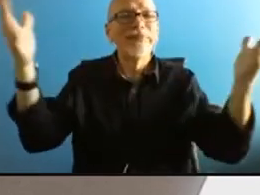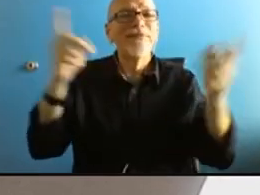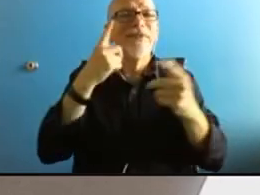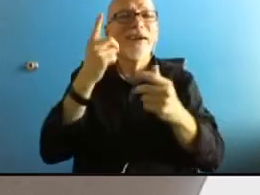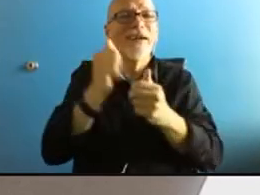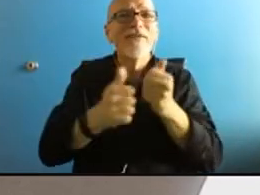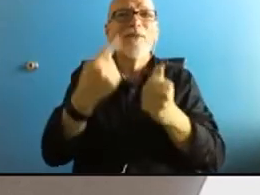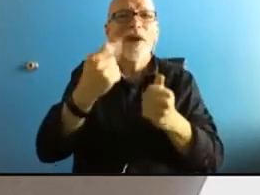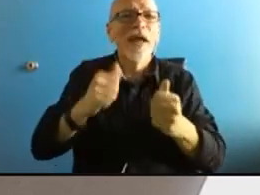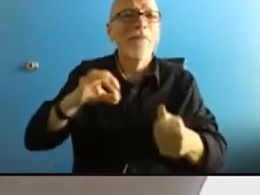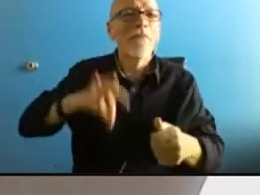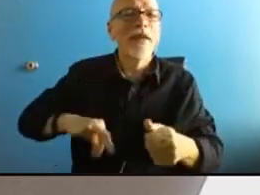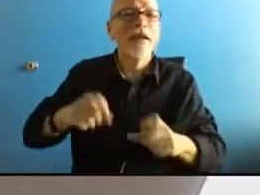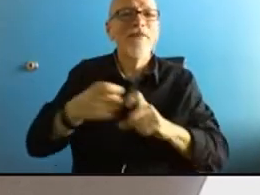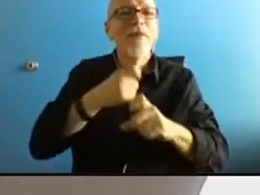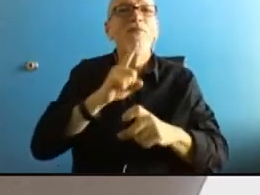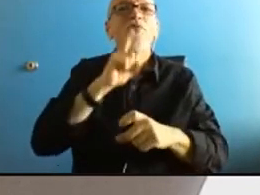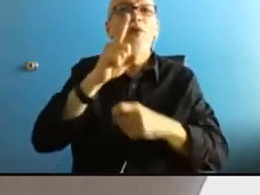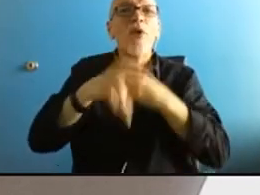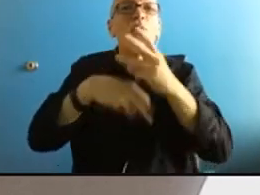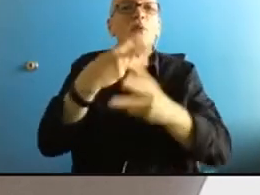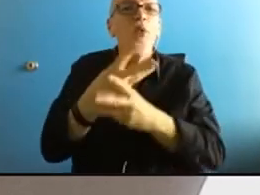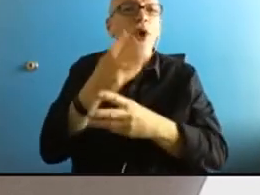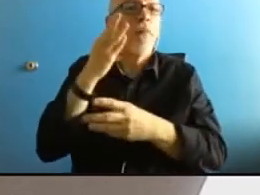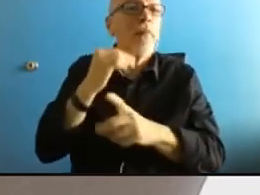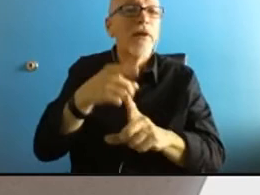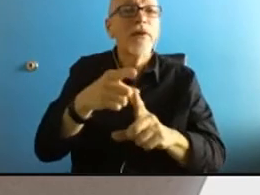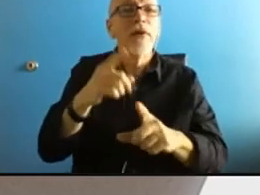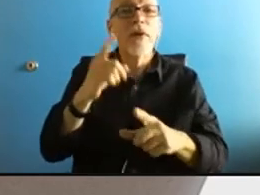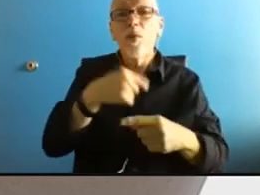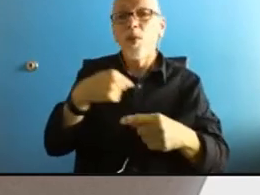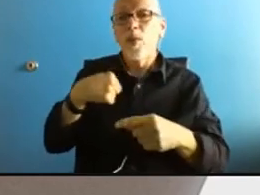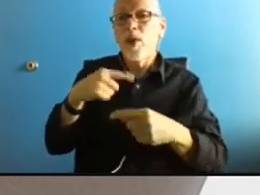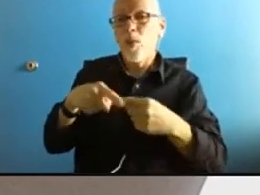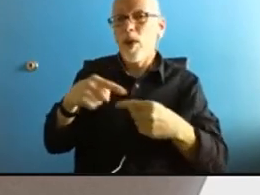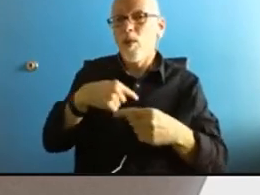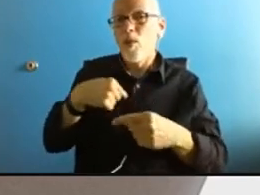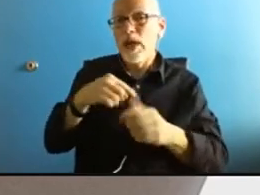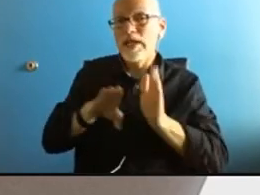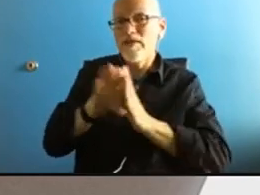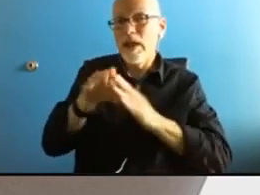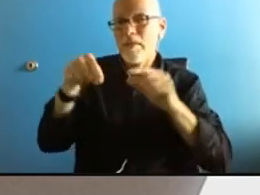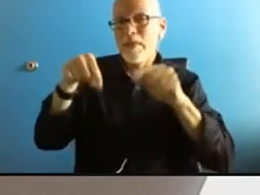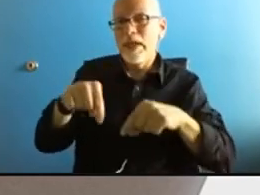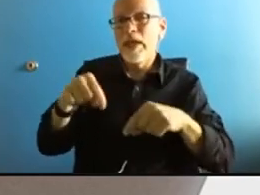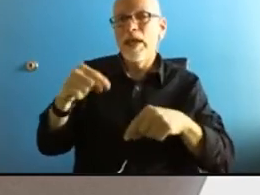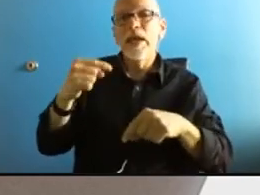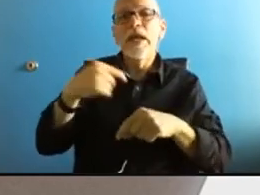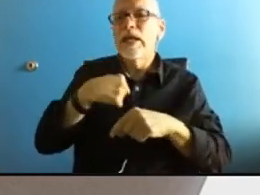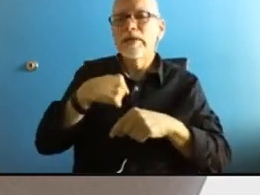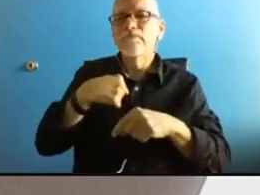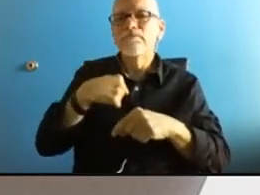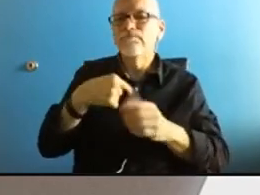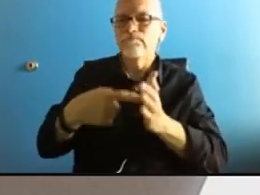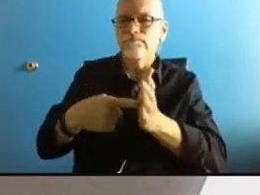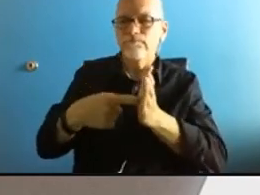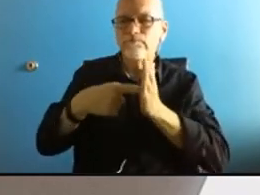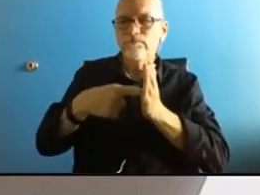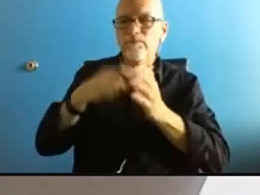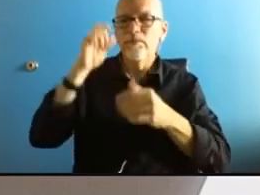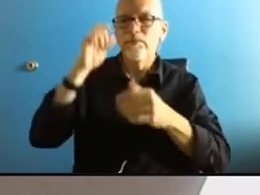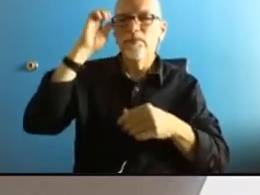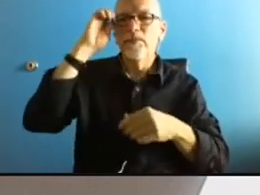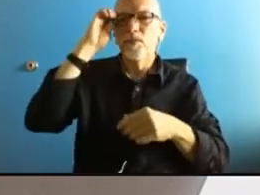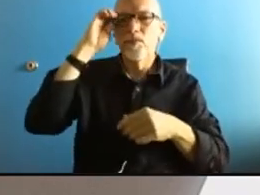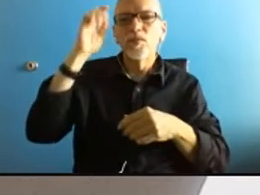from, real world knowledge. See, when we were putting this together, I insisted that we do